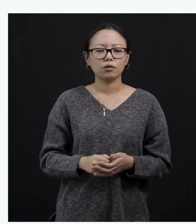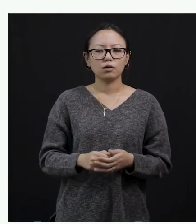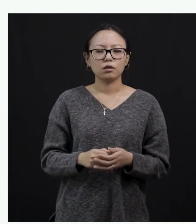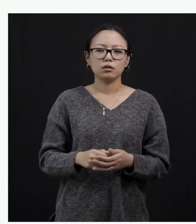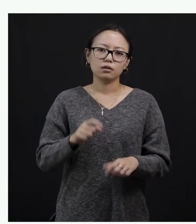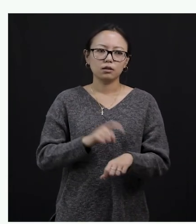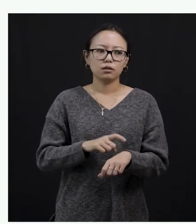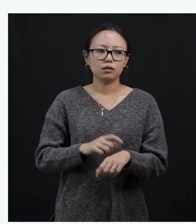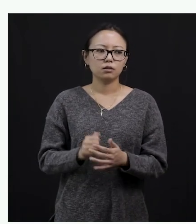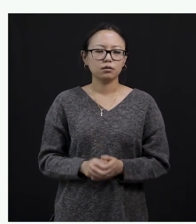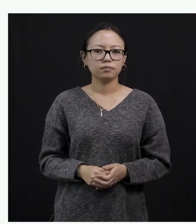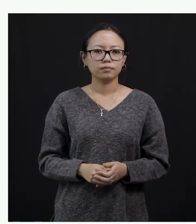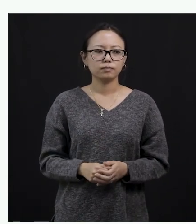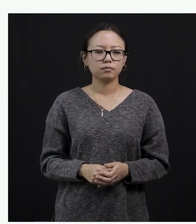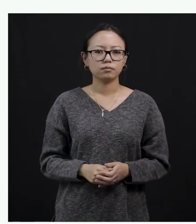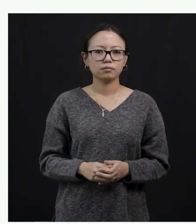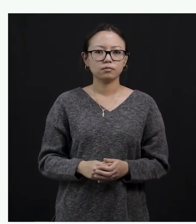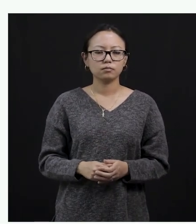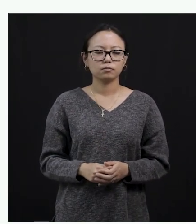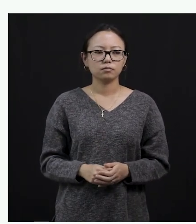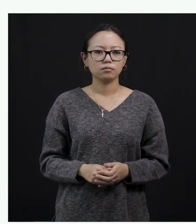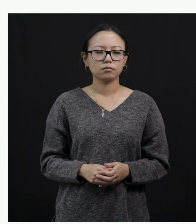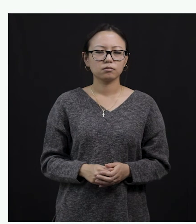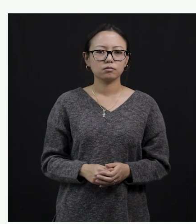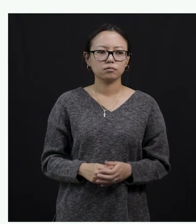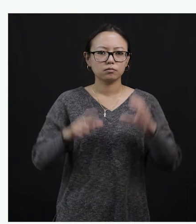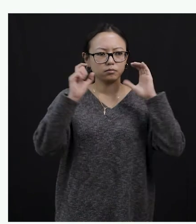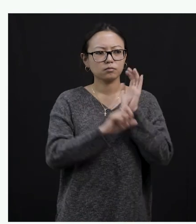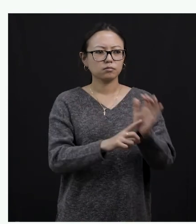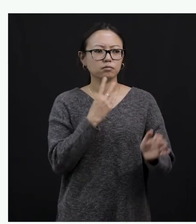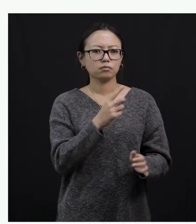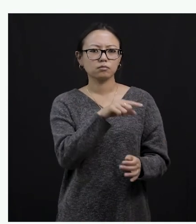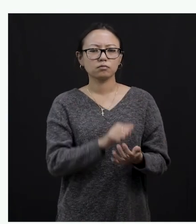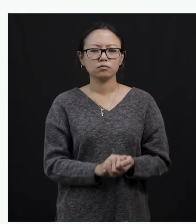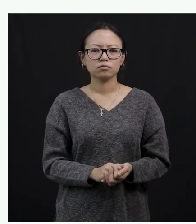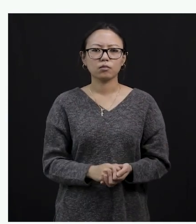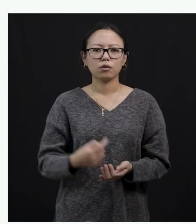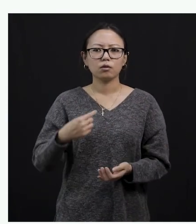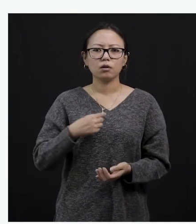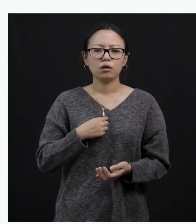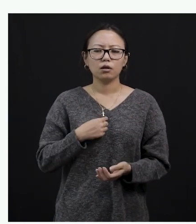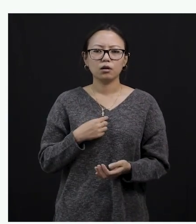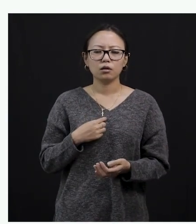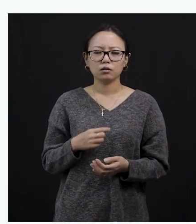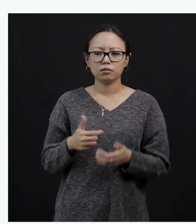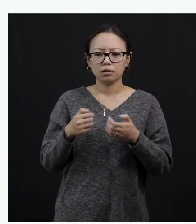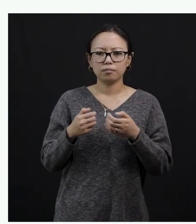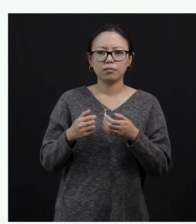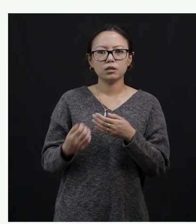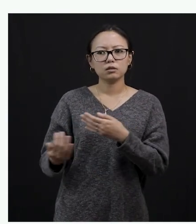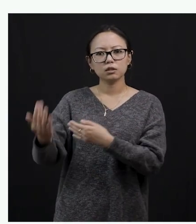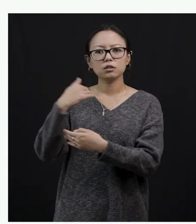these things, okay? So number one, I bring letters to your doorstep. So that is a